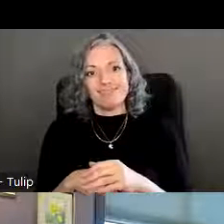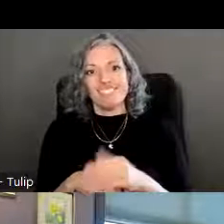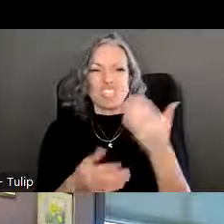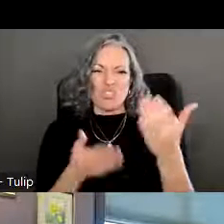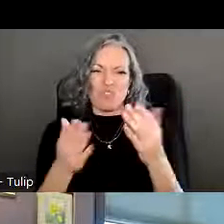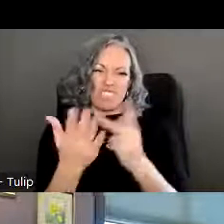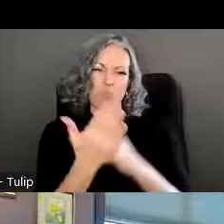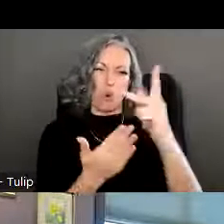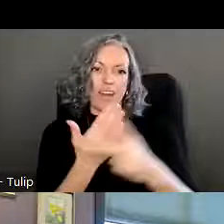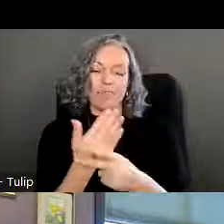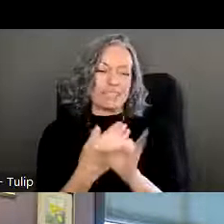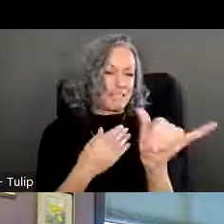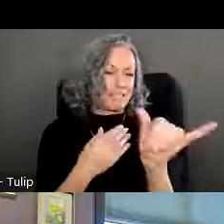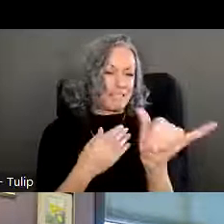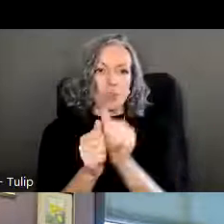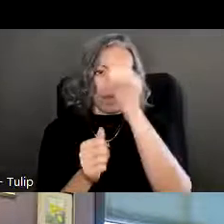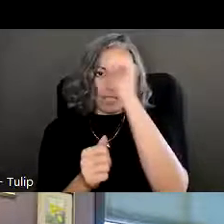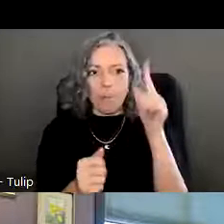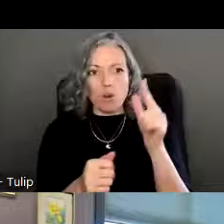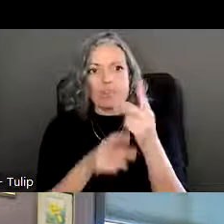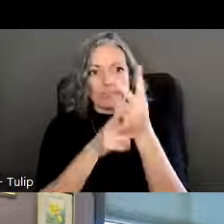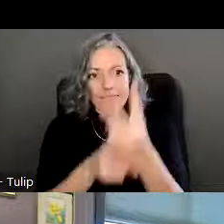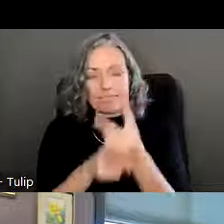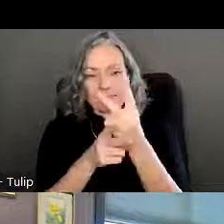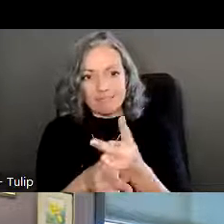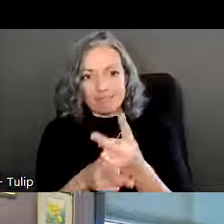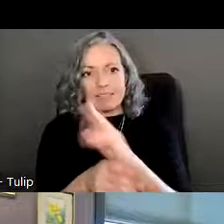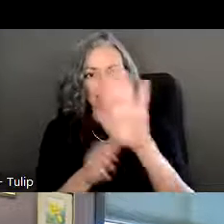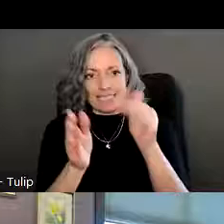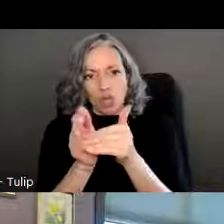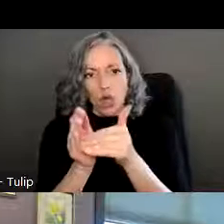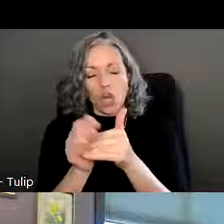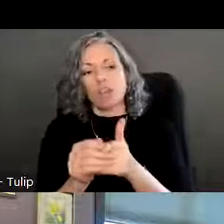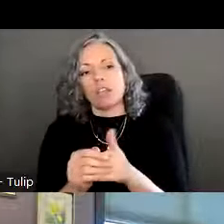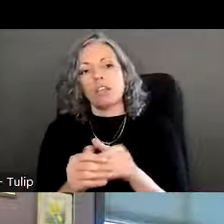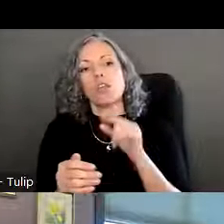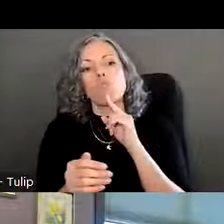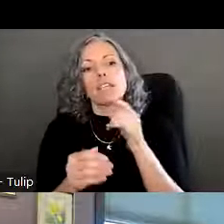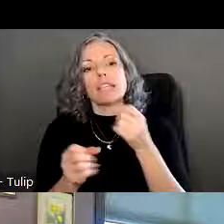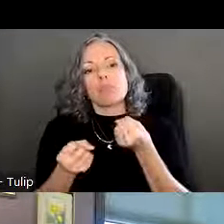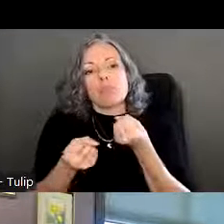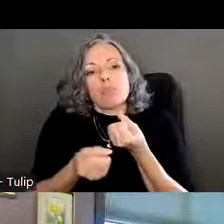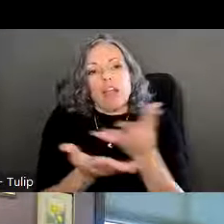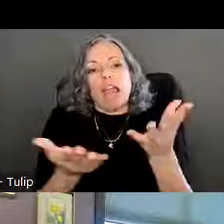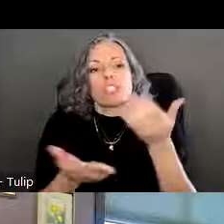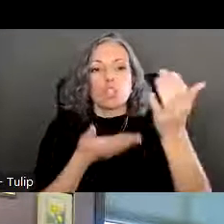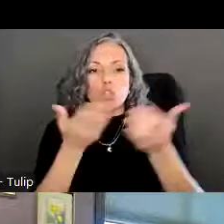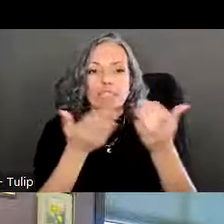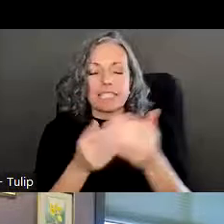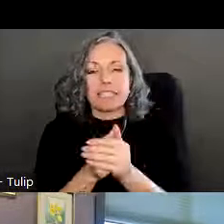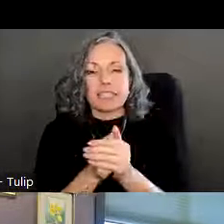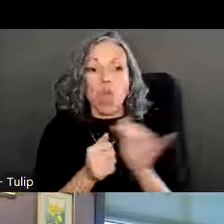program. Same thing with Alzheimer Daycare Resource Centers. And most of us that deliver these services also deliver